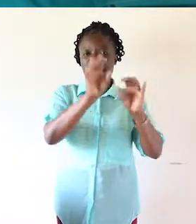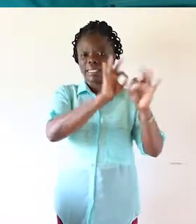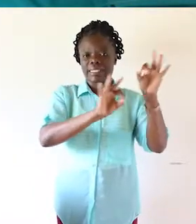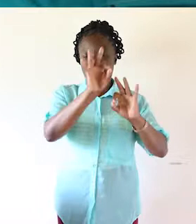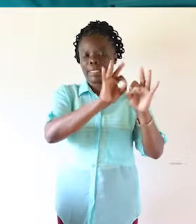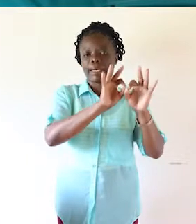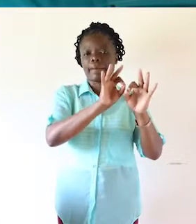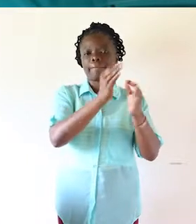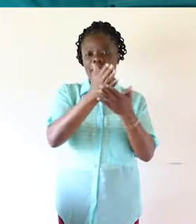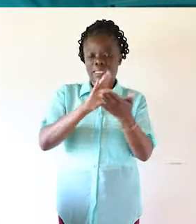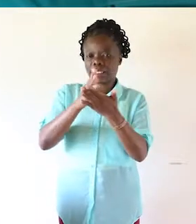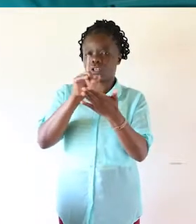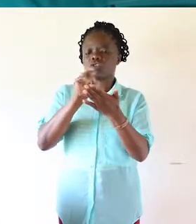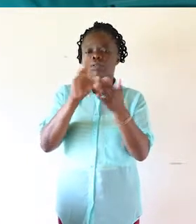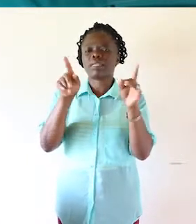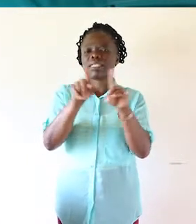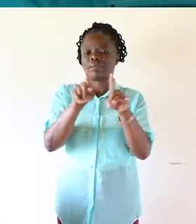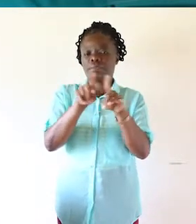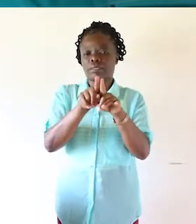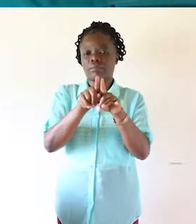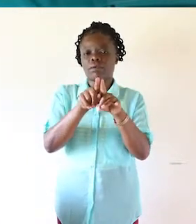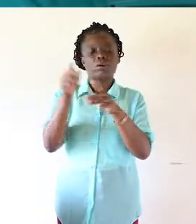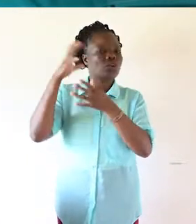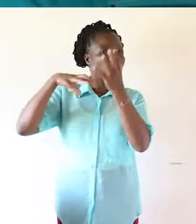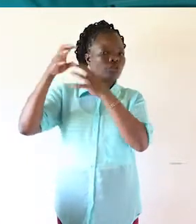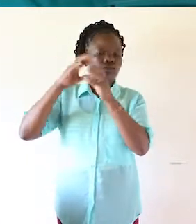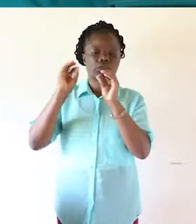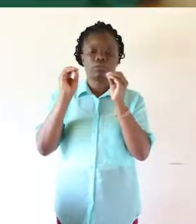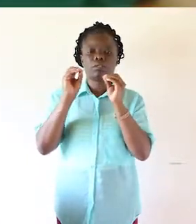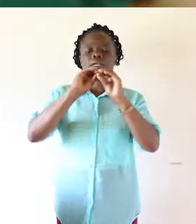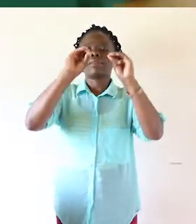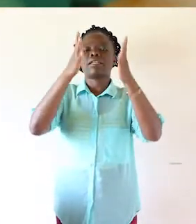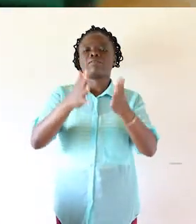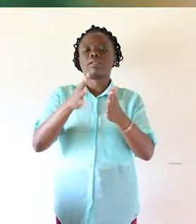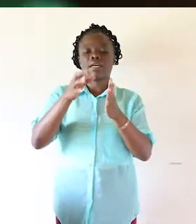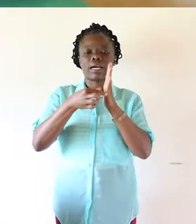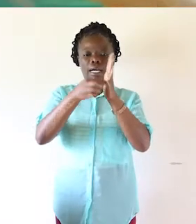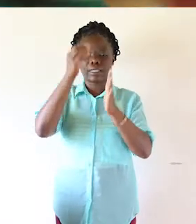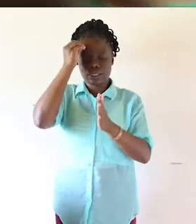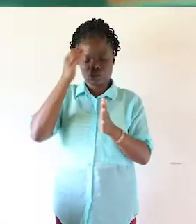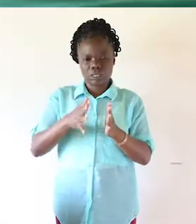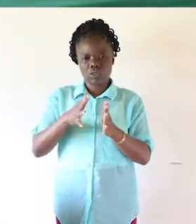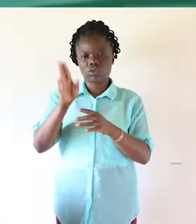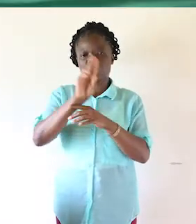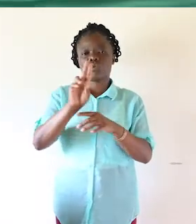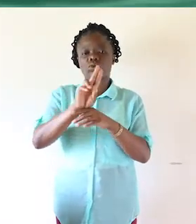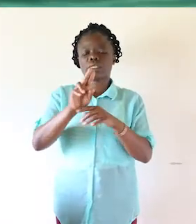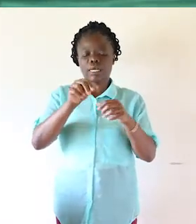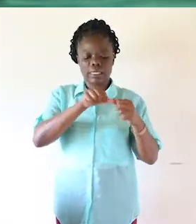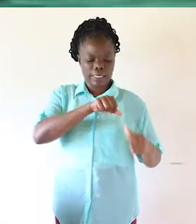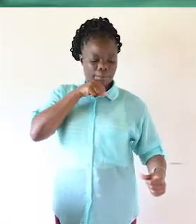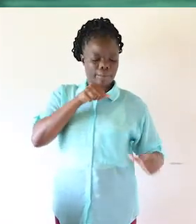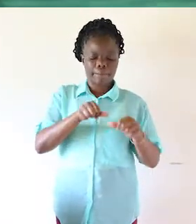you cut later. They should be the same length, not confuse. The intervener guides the learner to use a